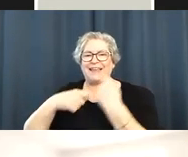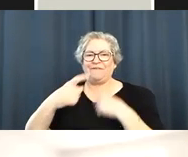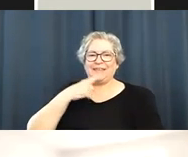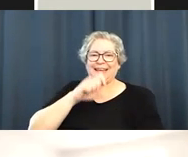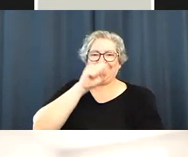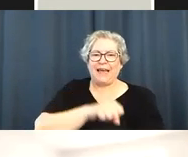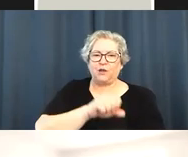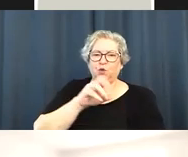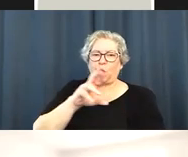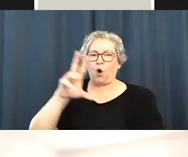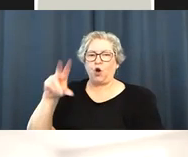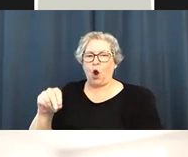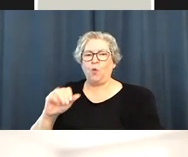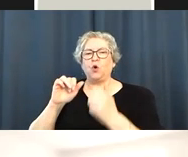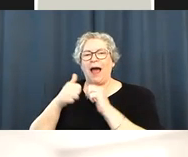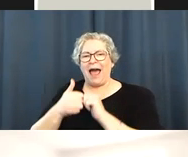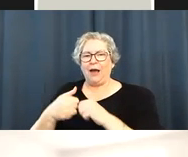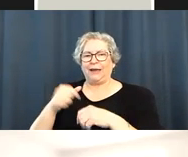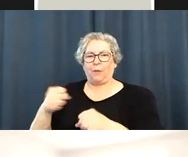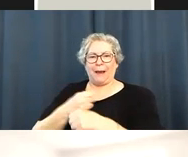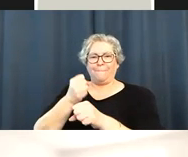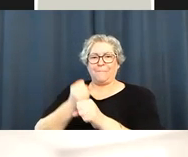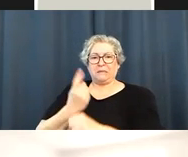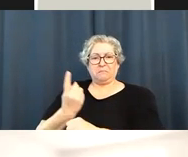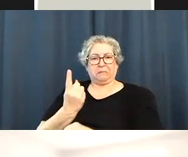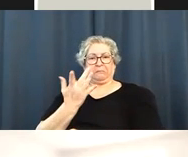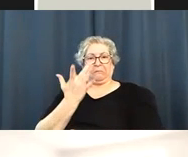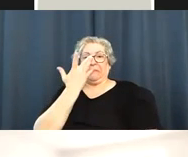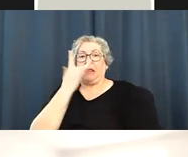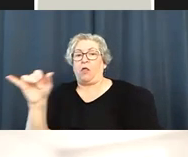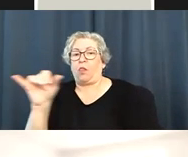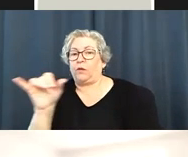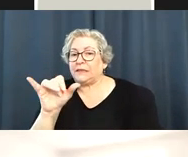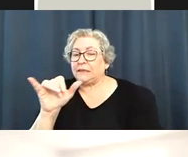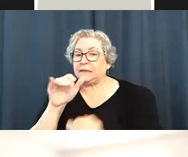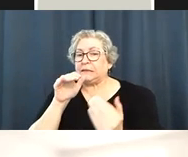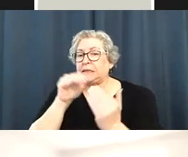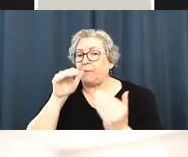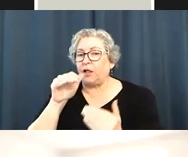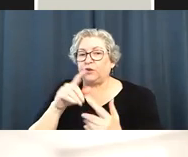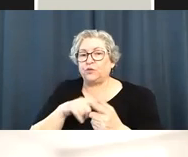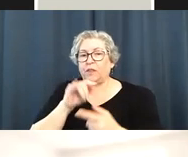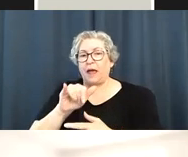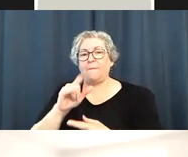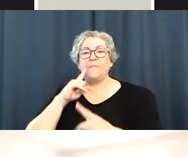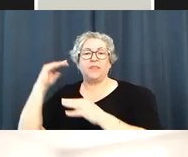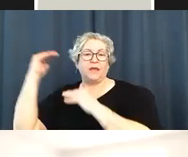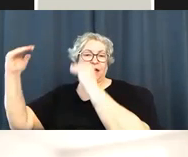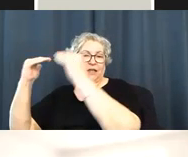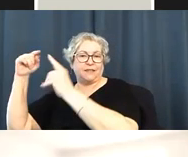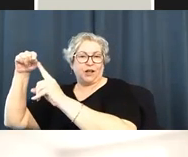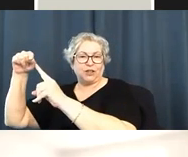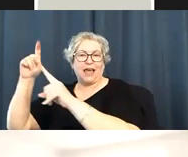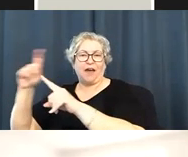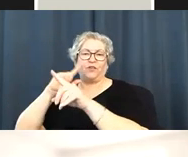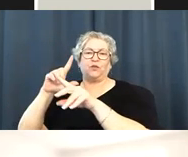happen? Right? How can we make something similar happen? But again, this requires the adults in the space to kind of